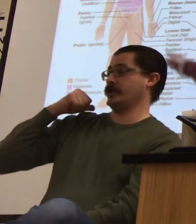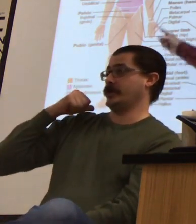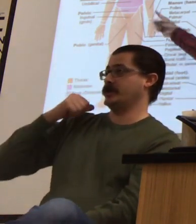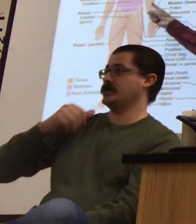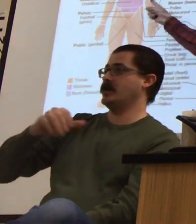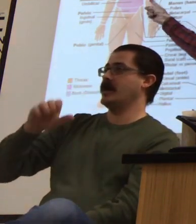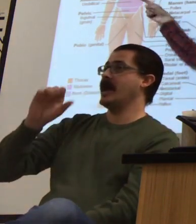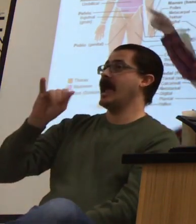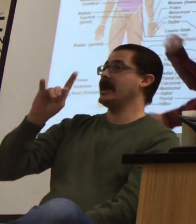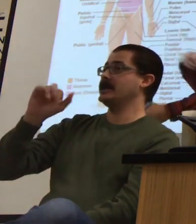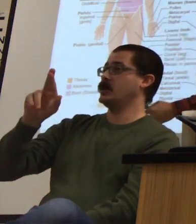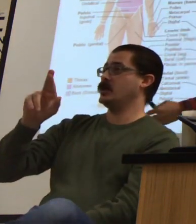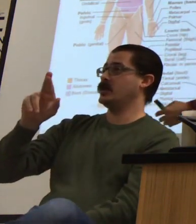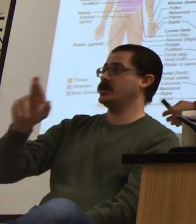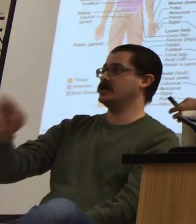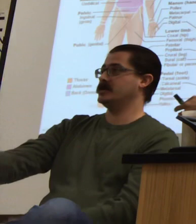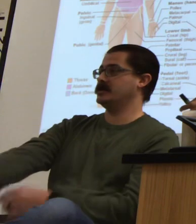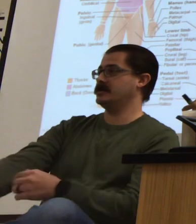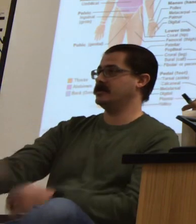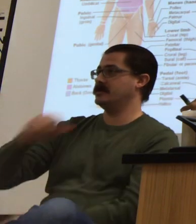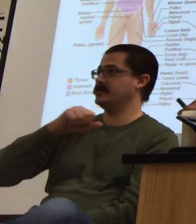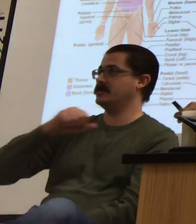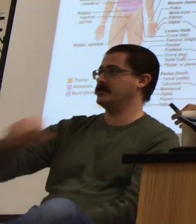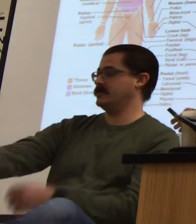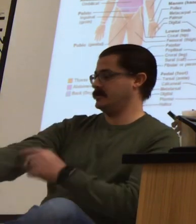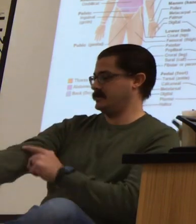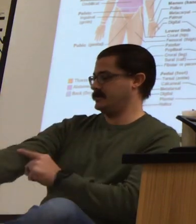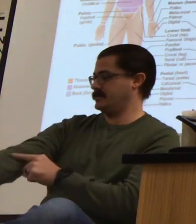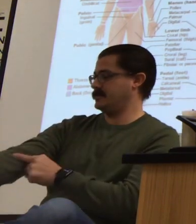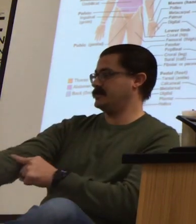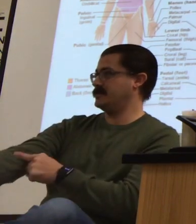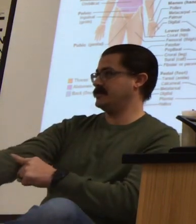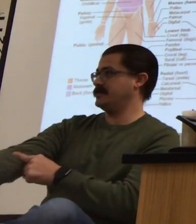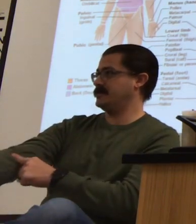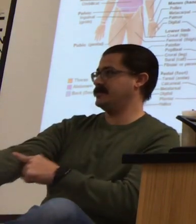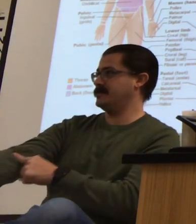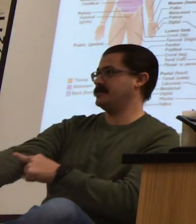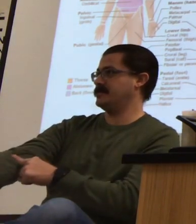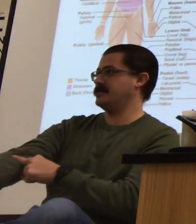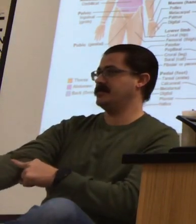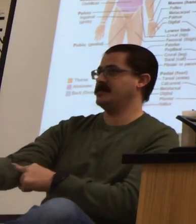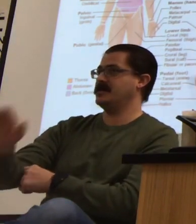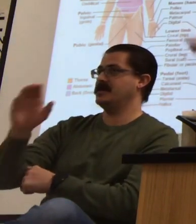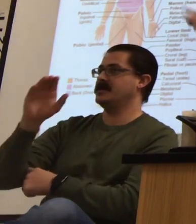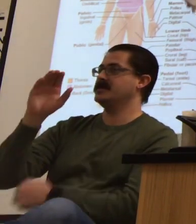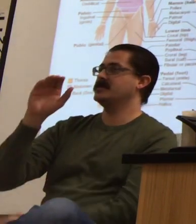of the elbow is a little fossa or depression. It's called the